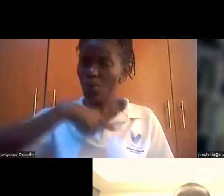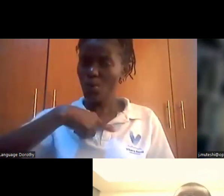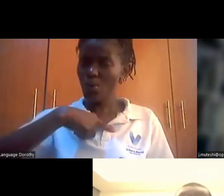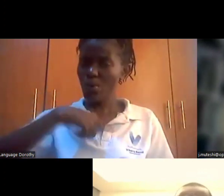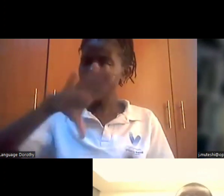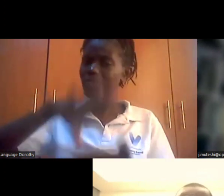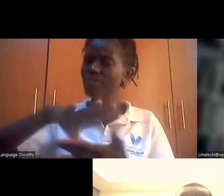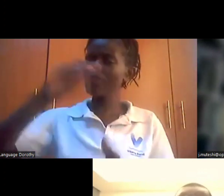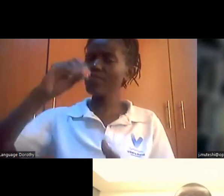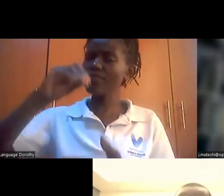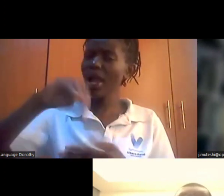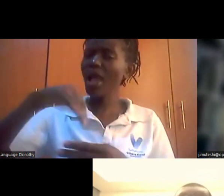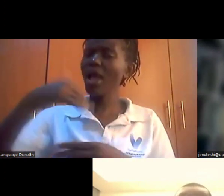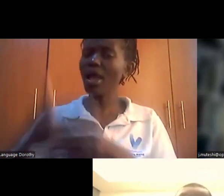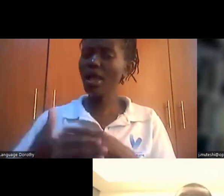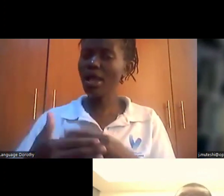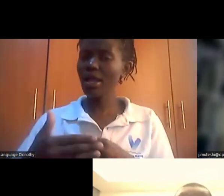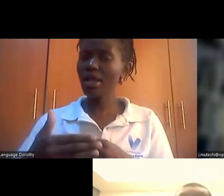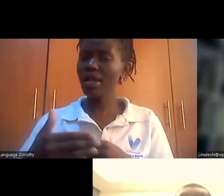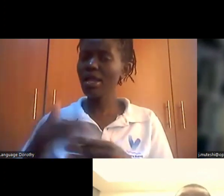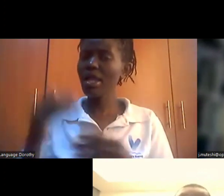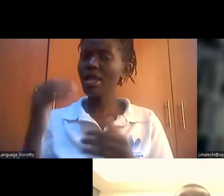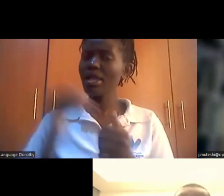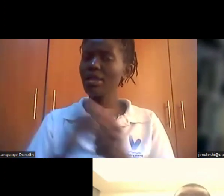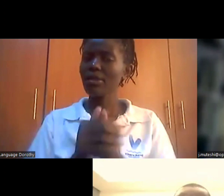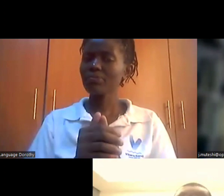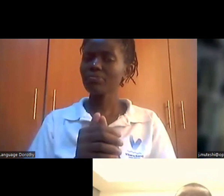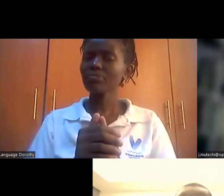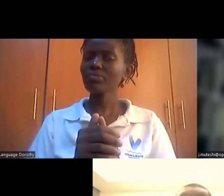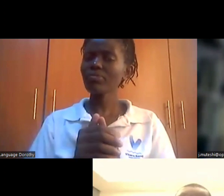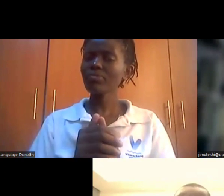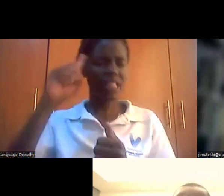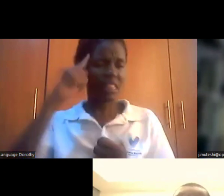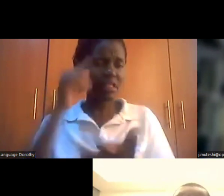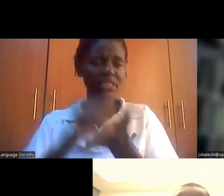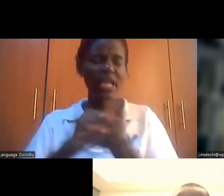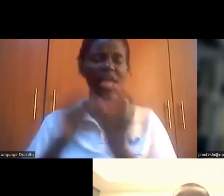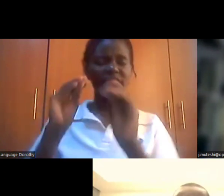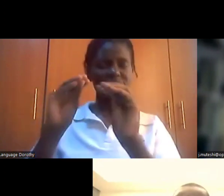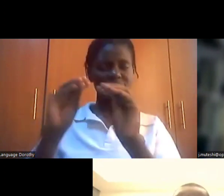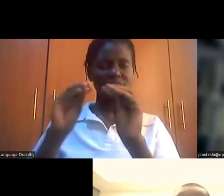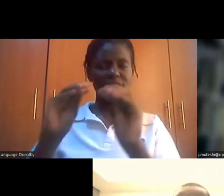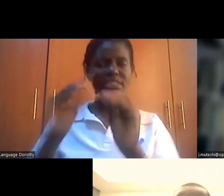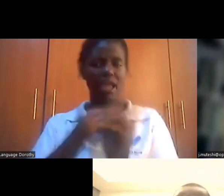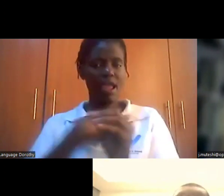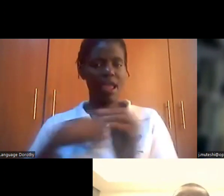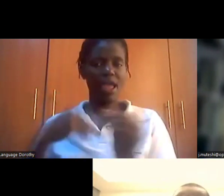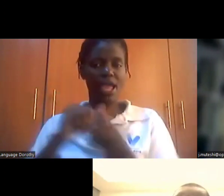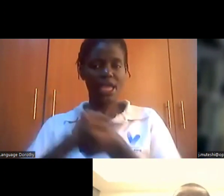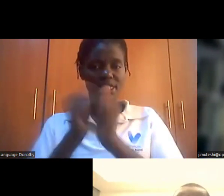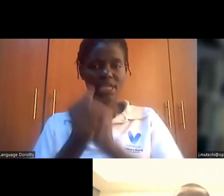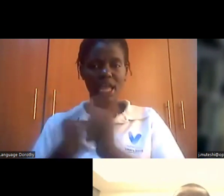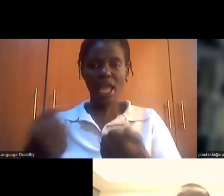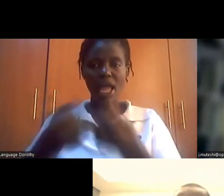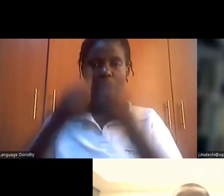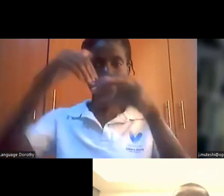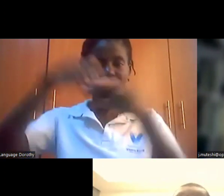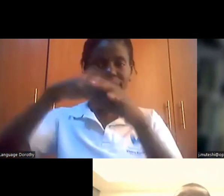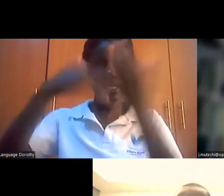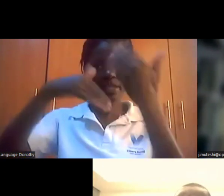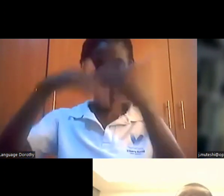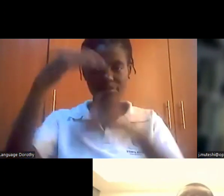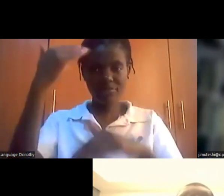from that, we actually thought that the teaching and the integration that is happening in the universities which train